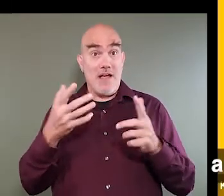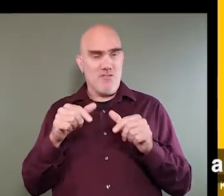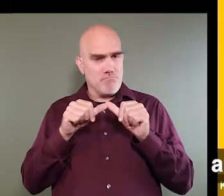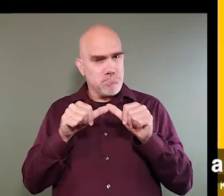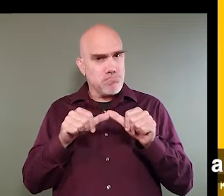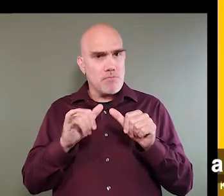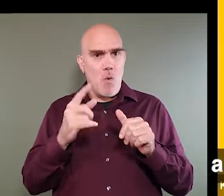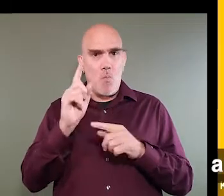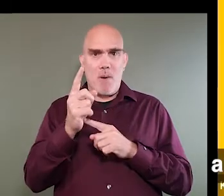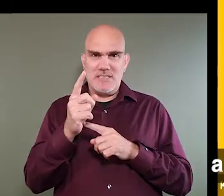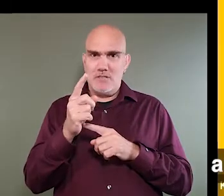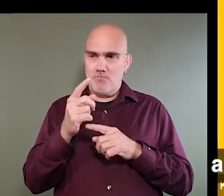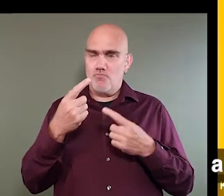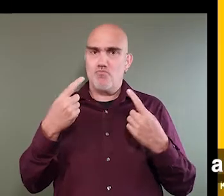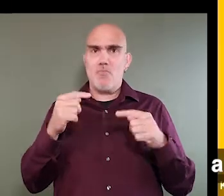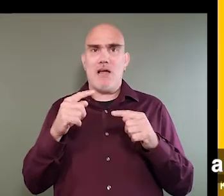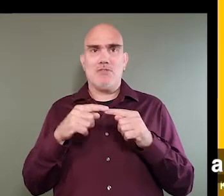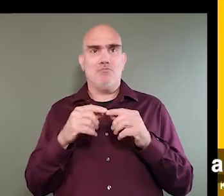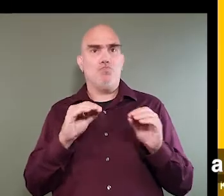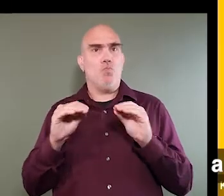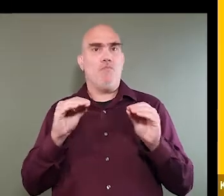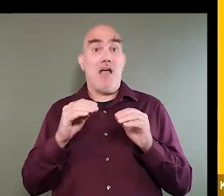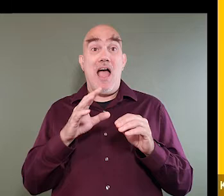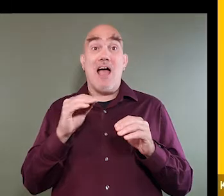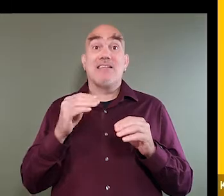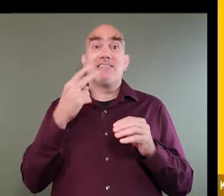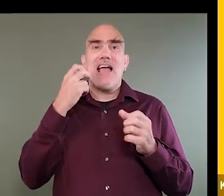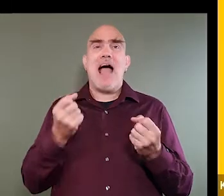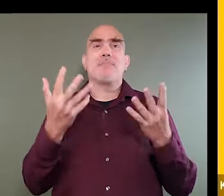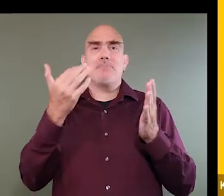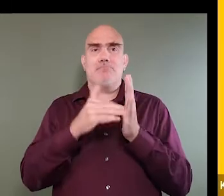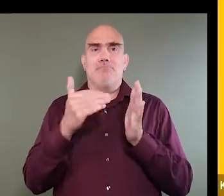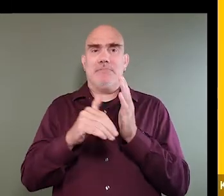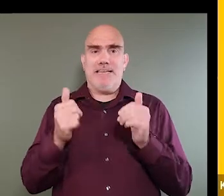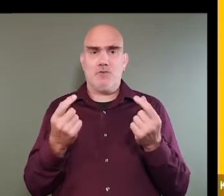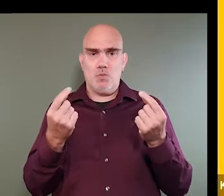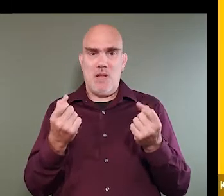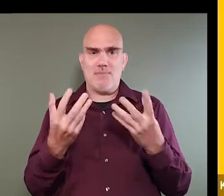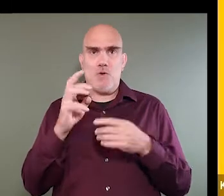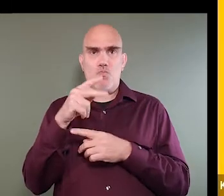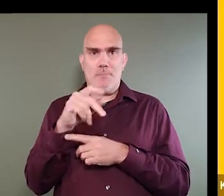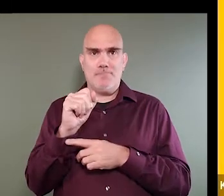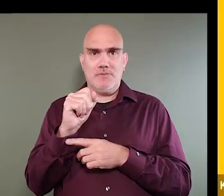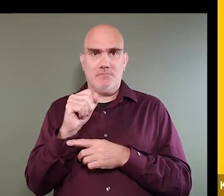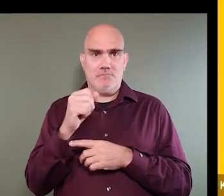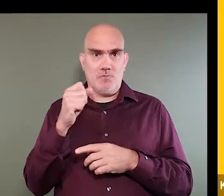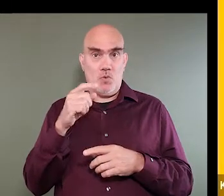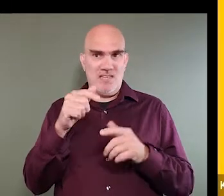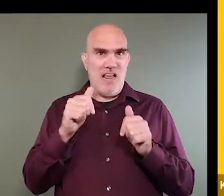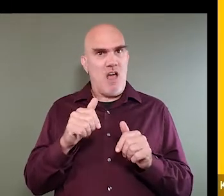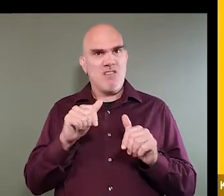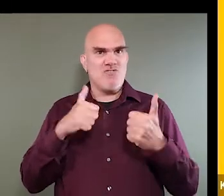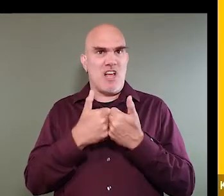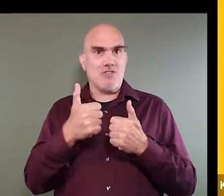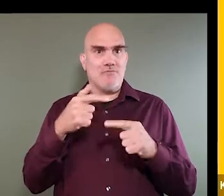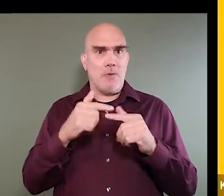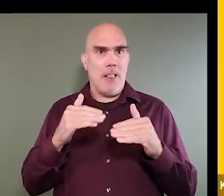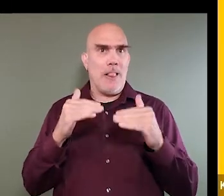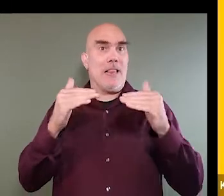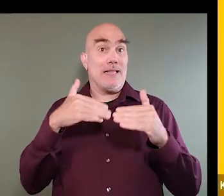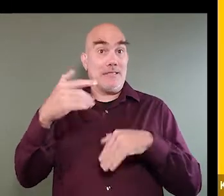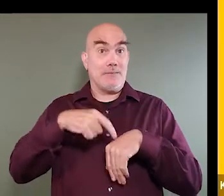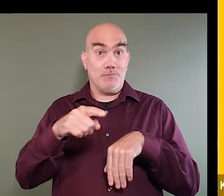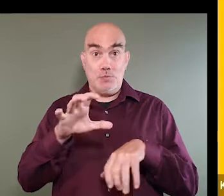minute and try and count how many reps you do so you know what number to beat for the next time you decide to attempt this. For our